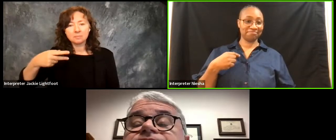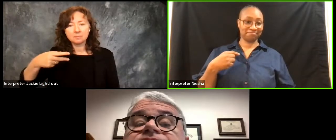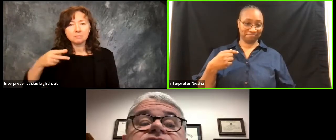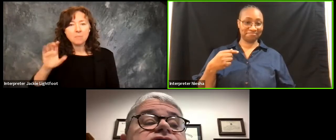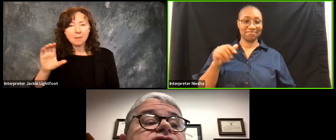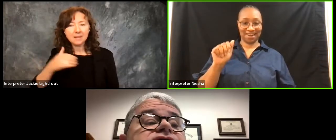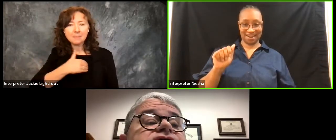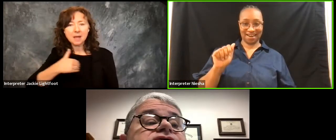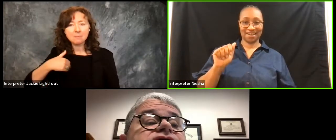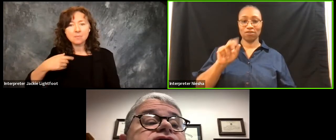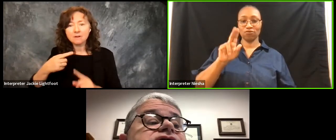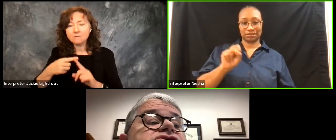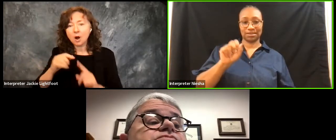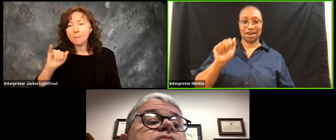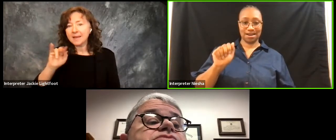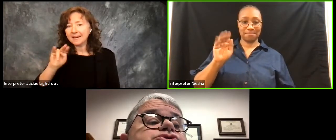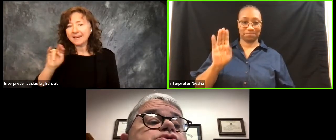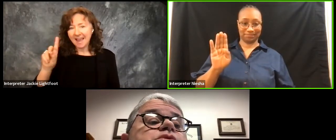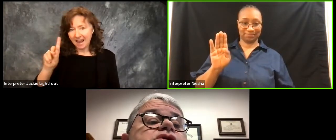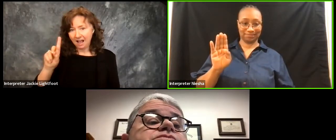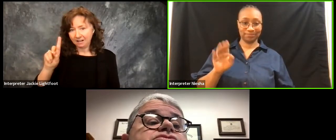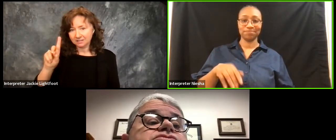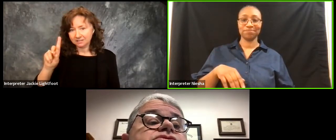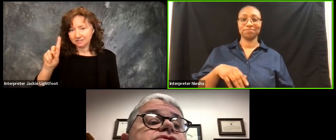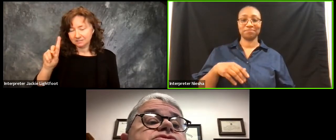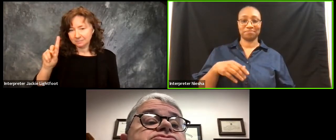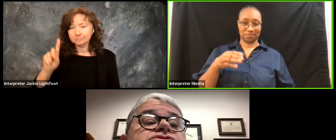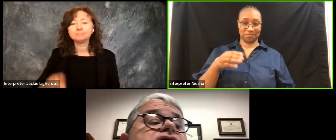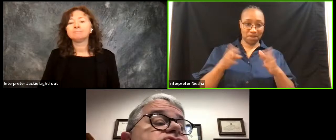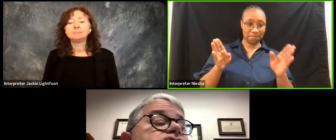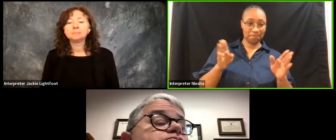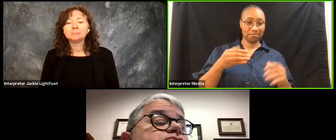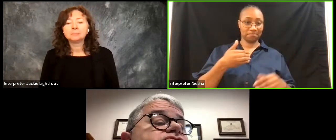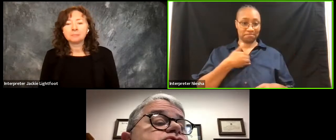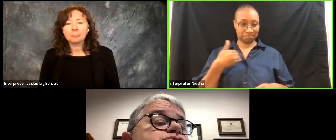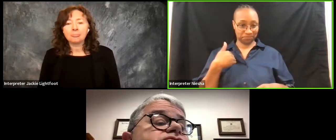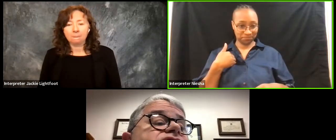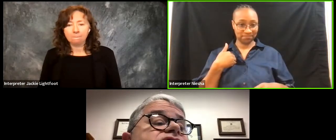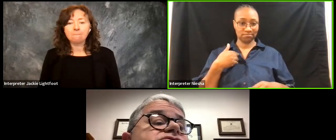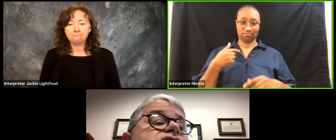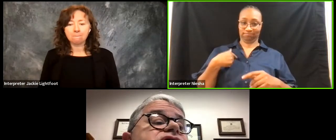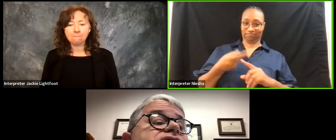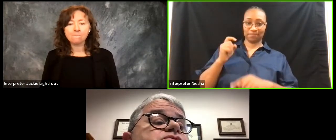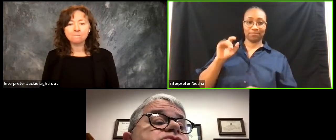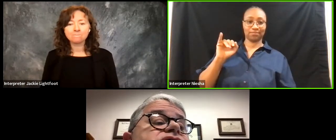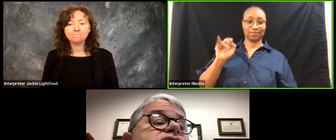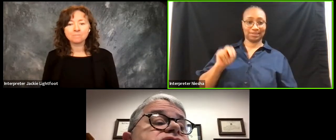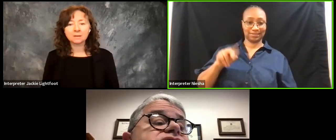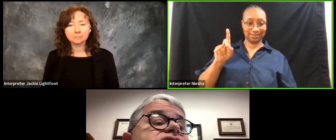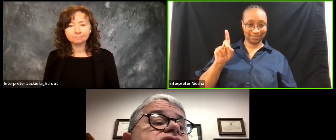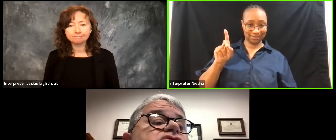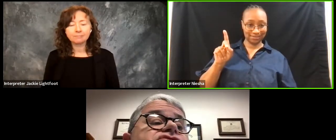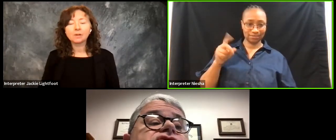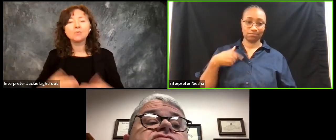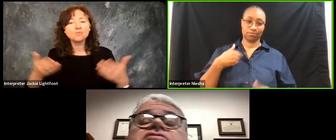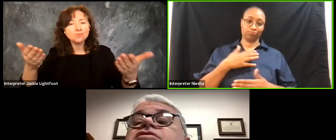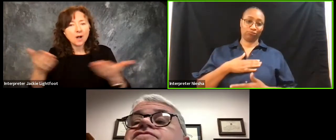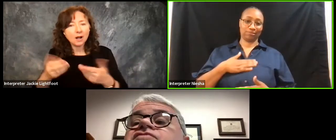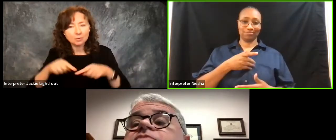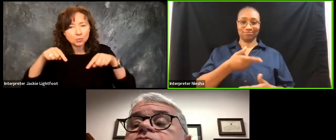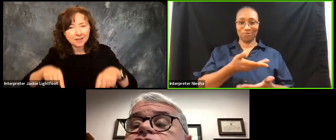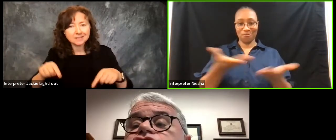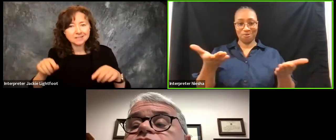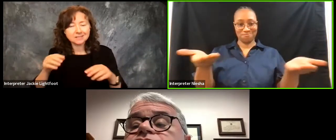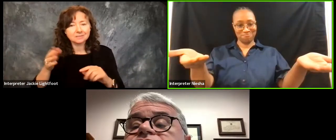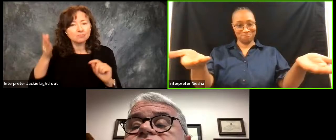Indiana. It is my pleasure to welcome you to the Access Board's virtual event, Equity in Healthcare